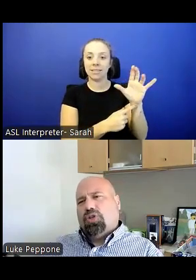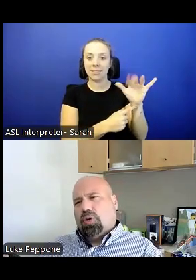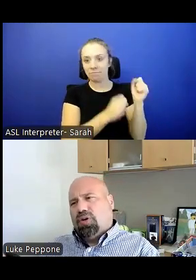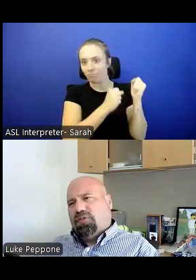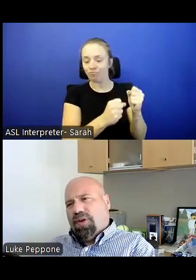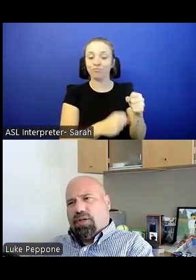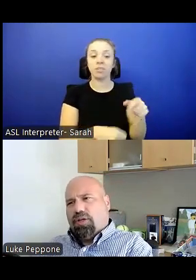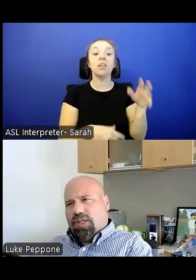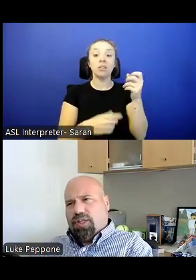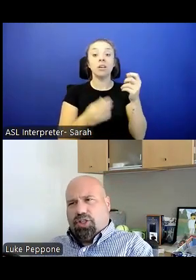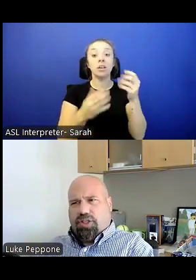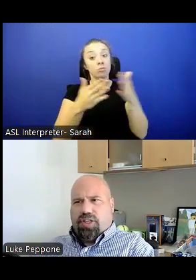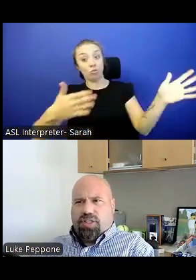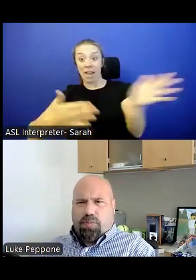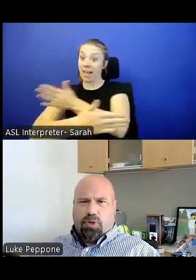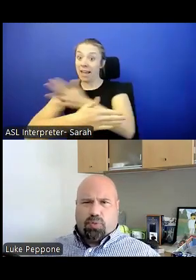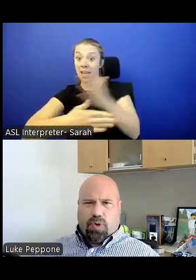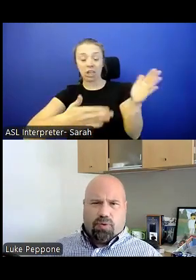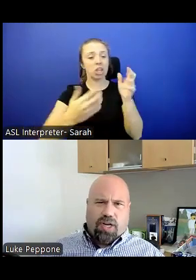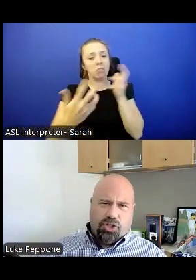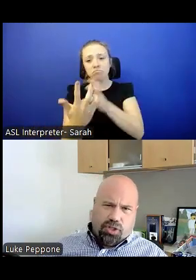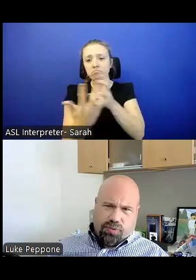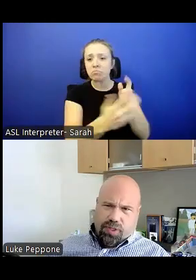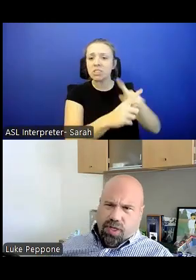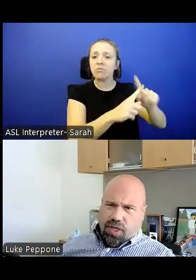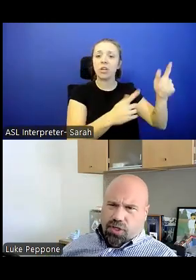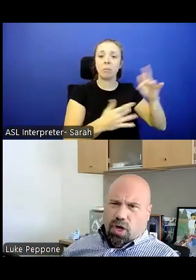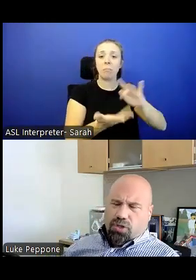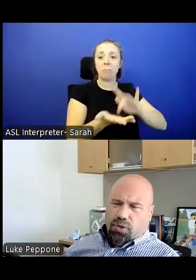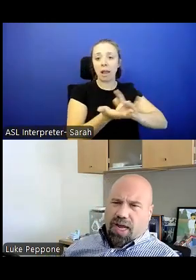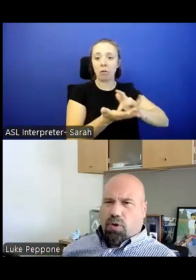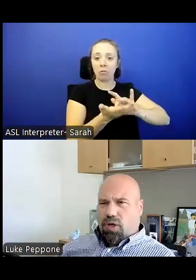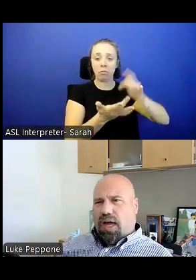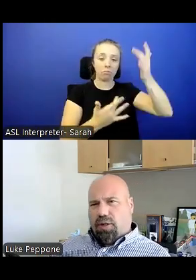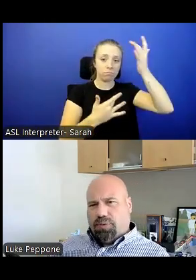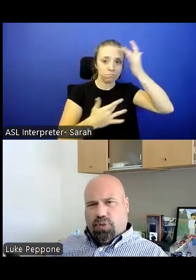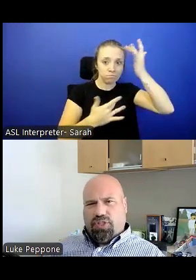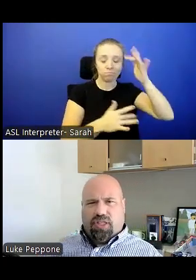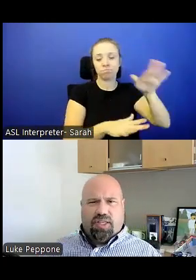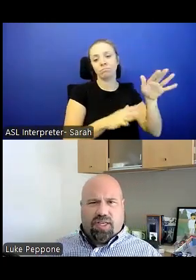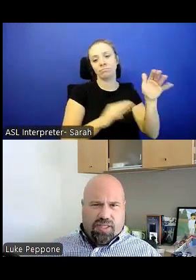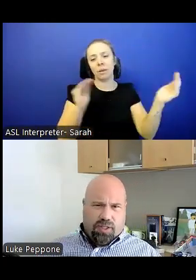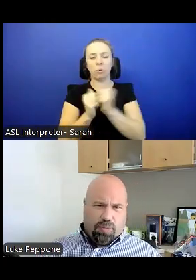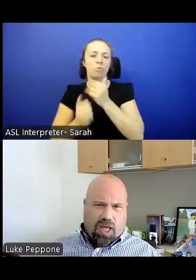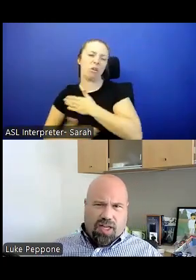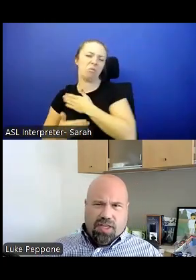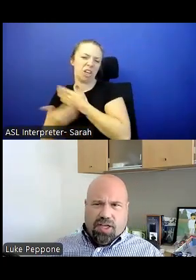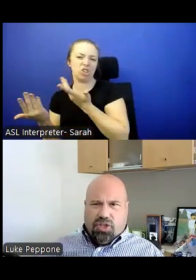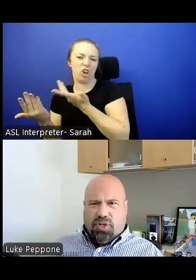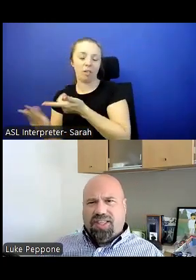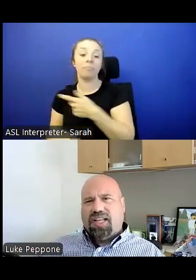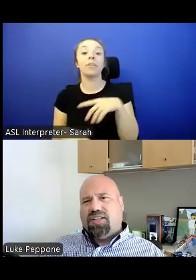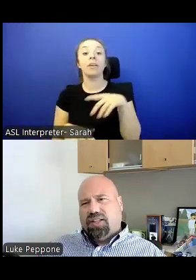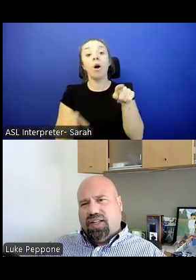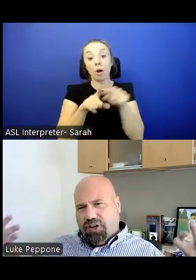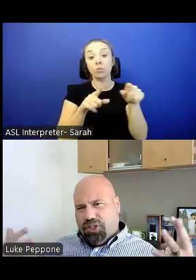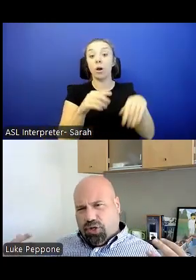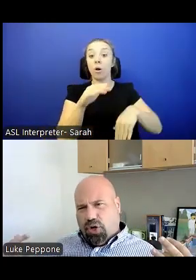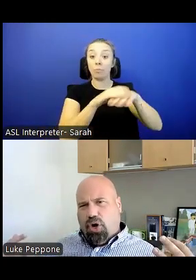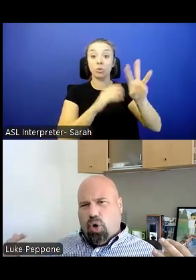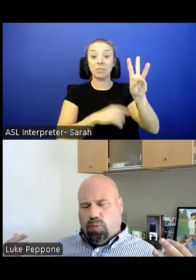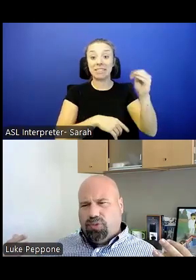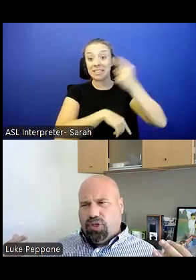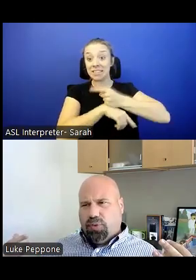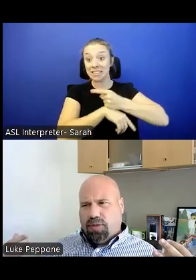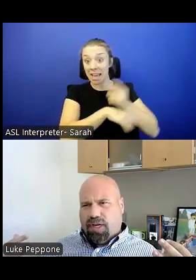more suitable for medical conditions as opposed to recreational. You also now are allowed up to a 60-day supply. You can get that delivered to